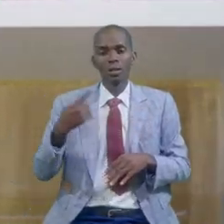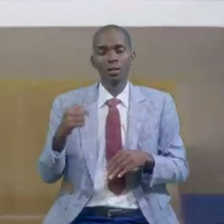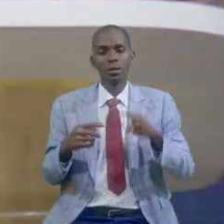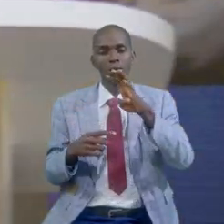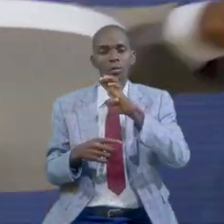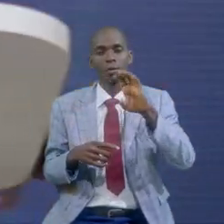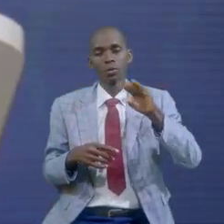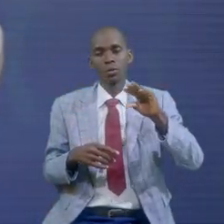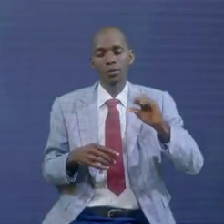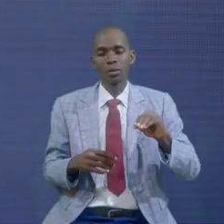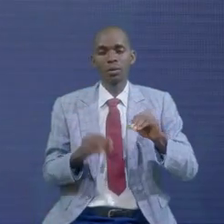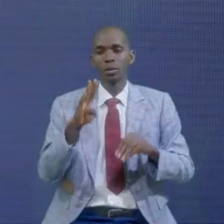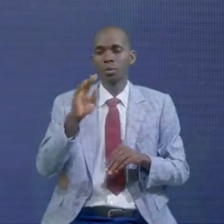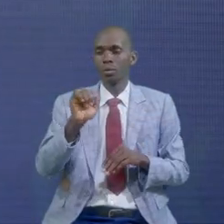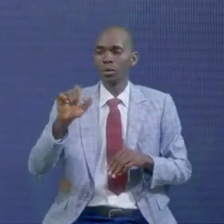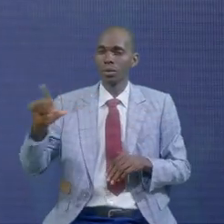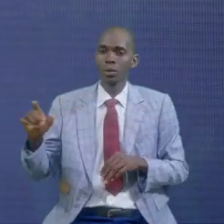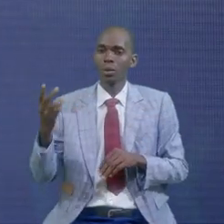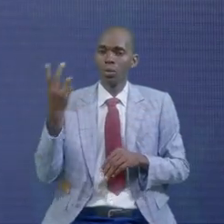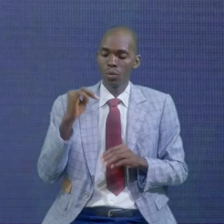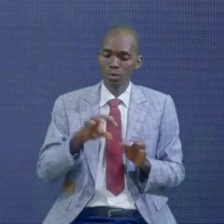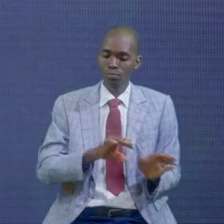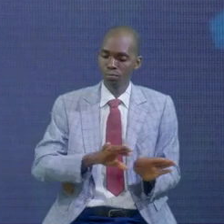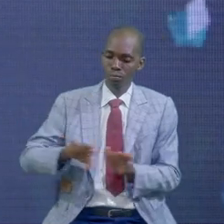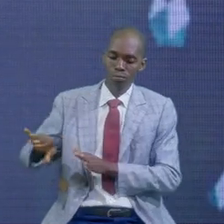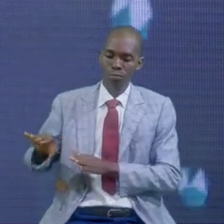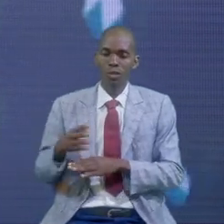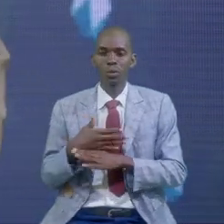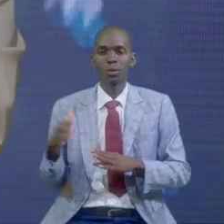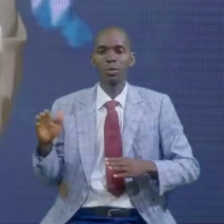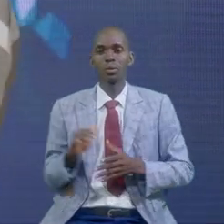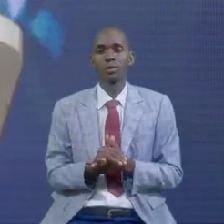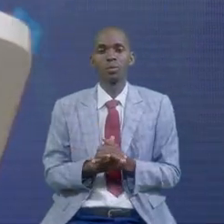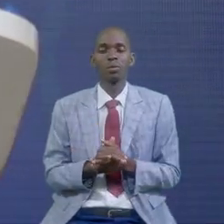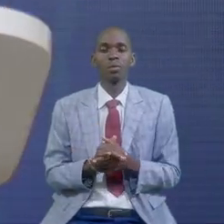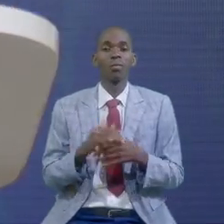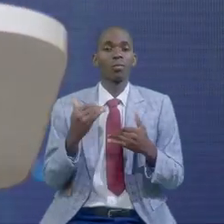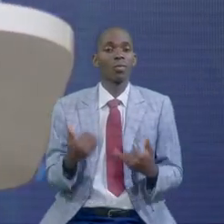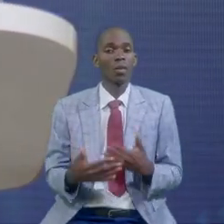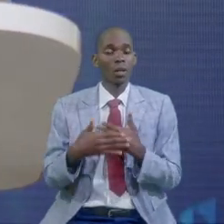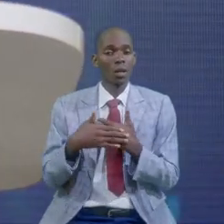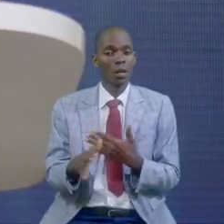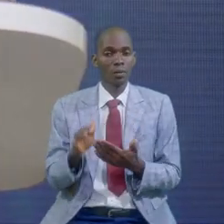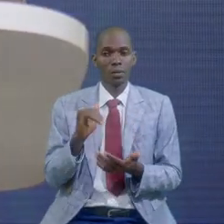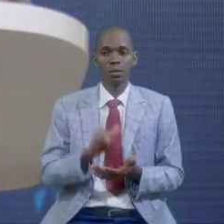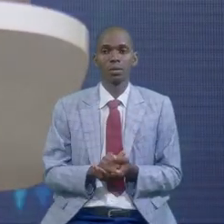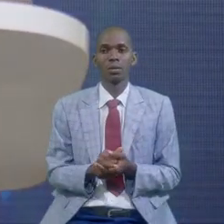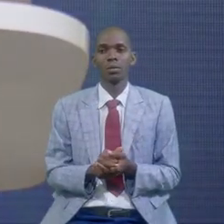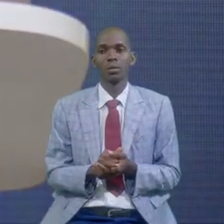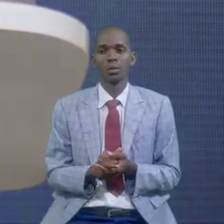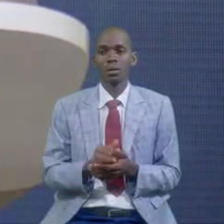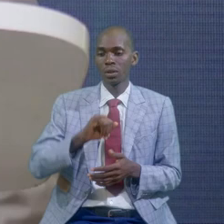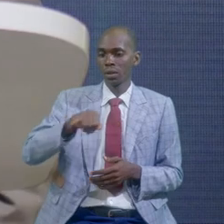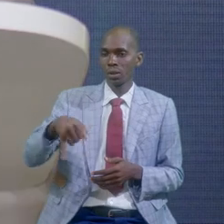were pushed away, pushed aside. Now, after that, Jezebel was